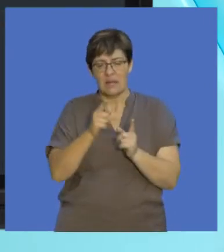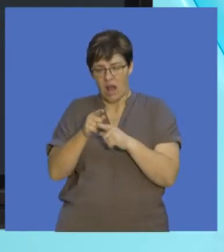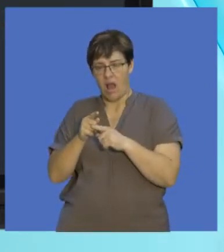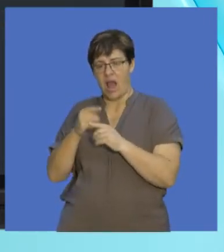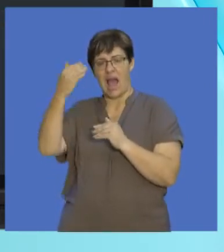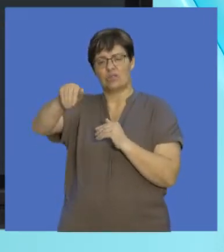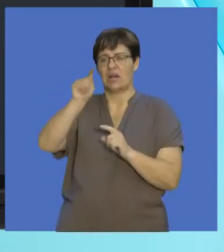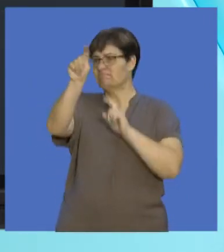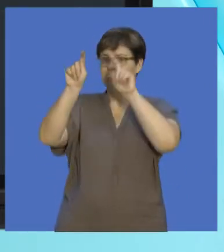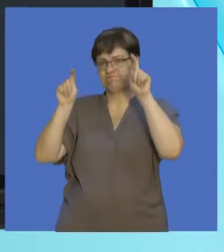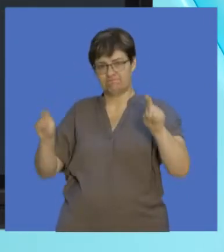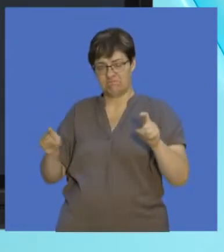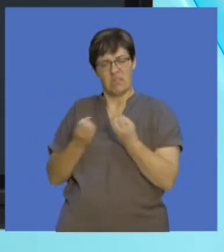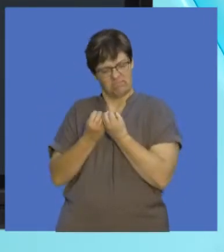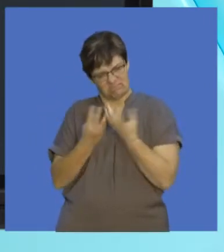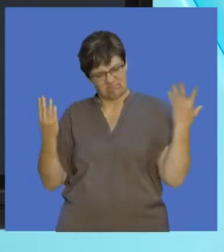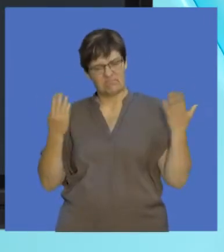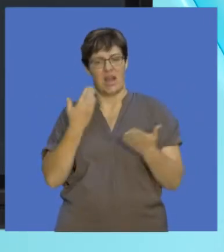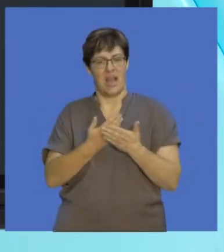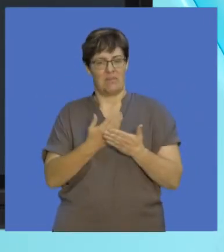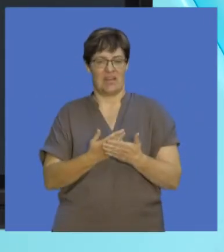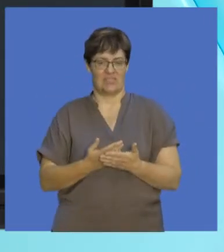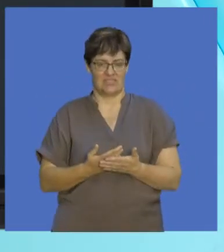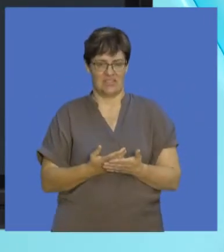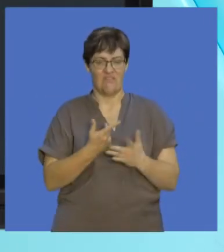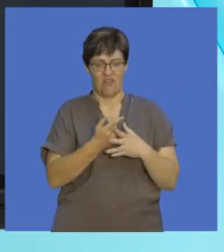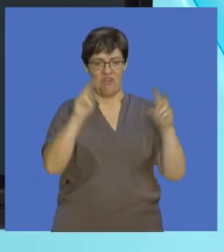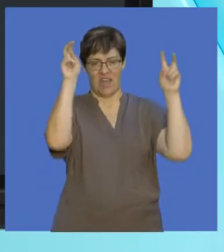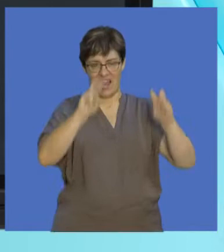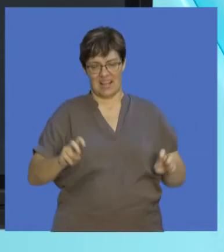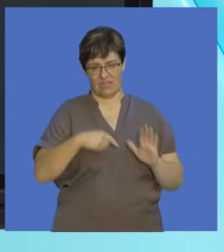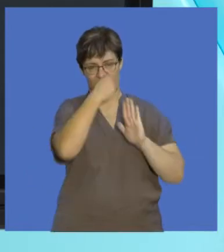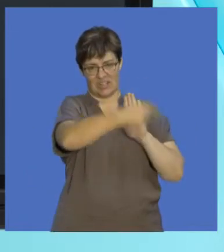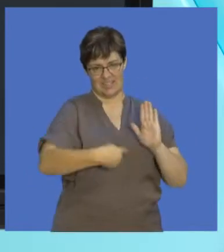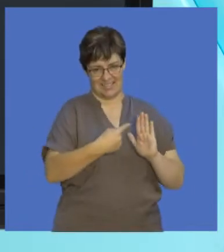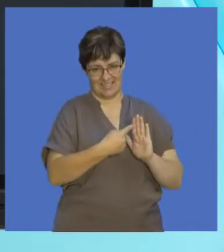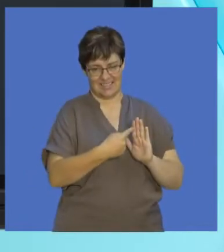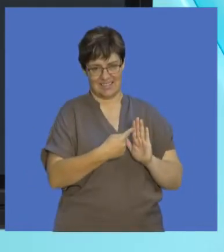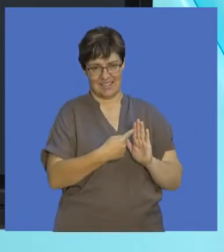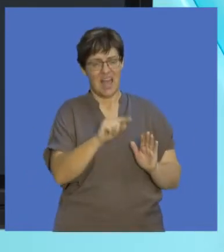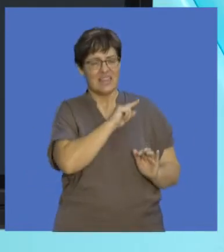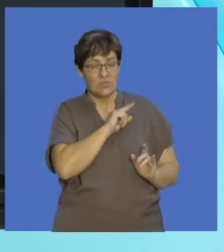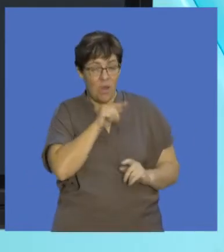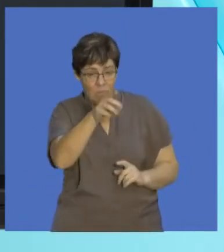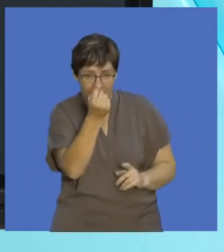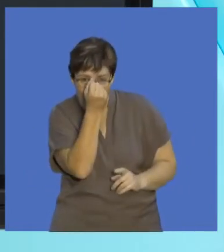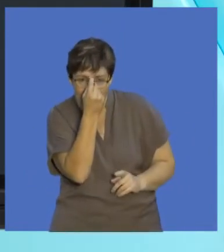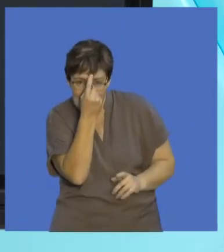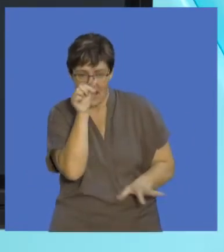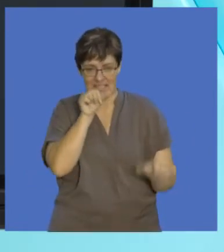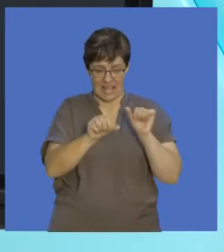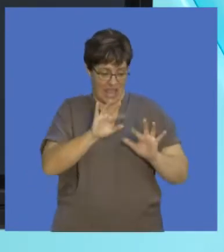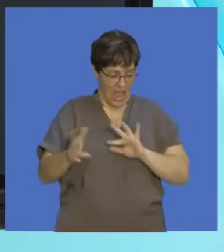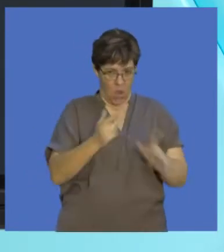outside the classroom, there are a lot of practical applications of electric circuit, which is the big idea of why we have to understand